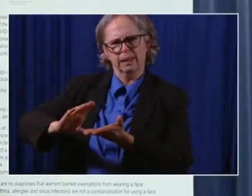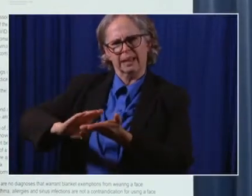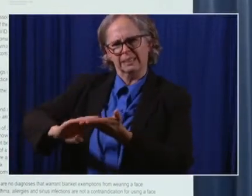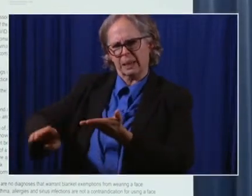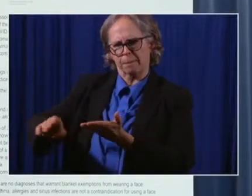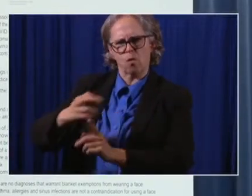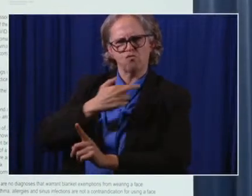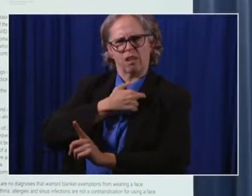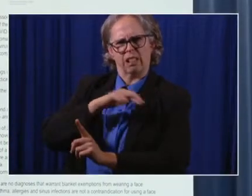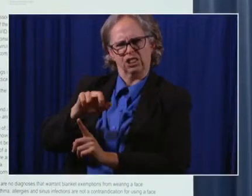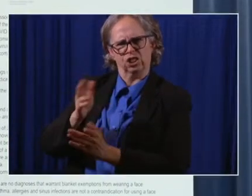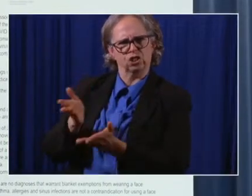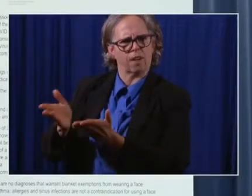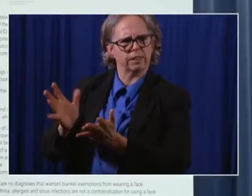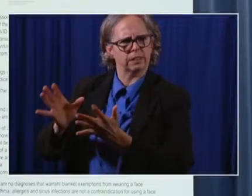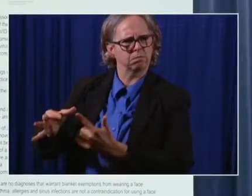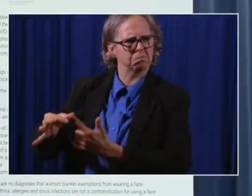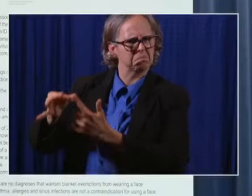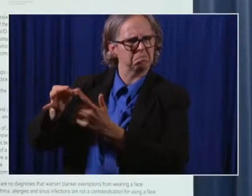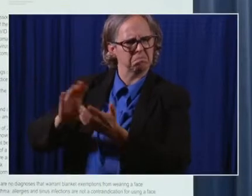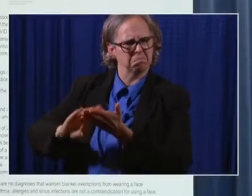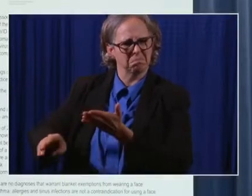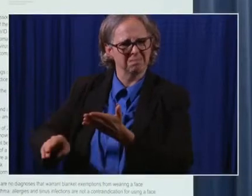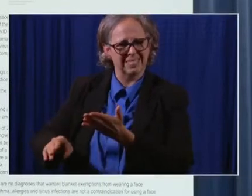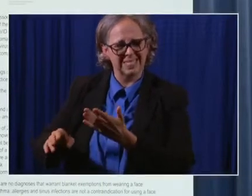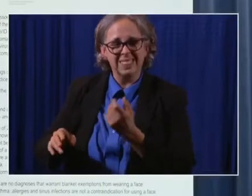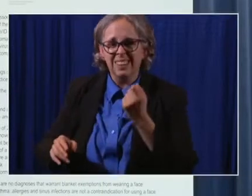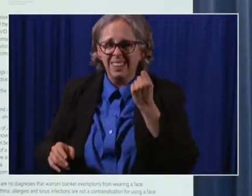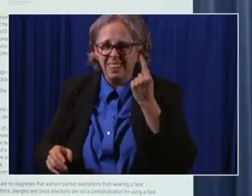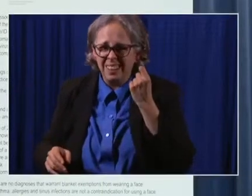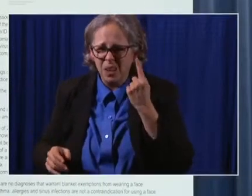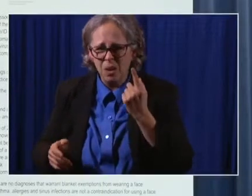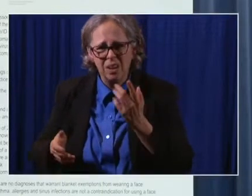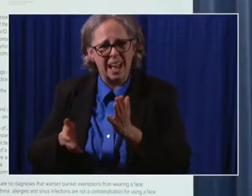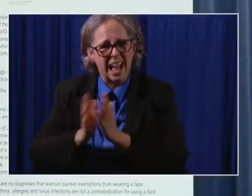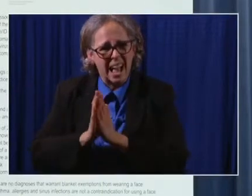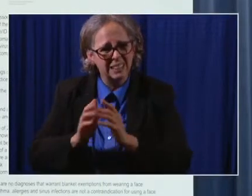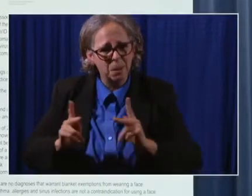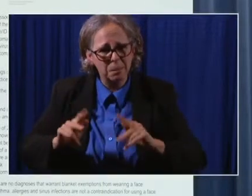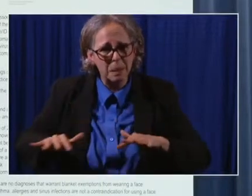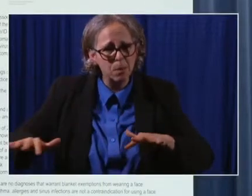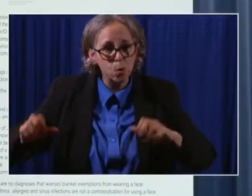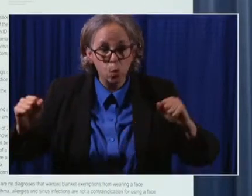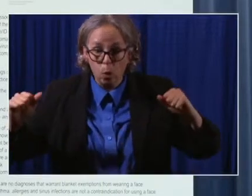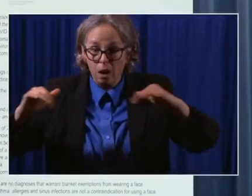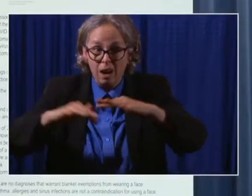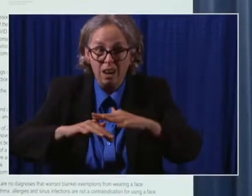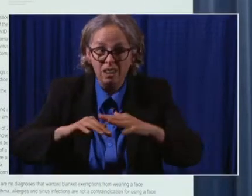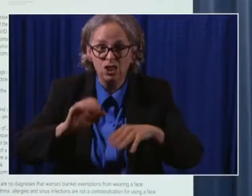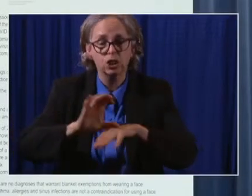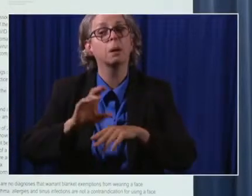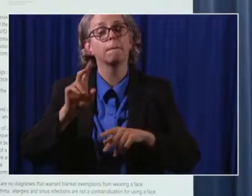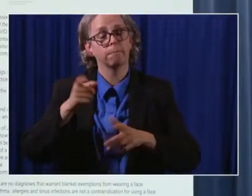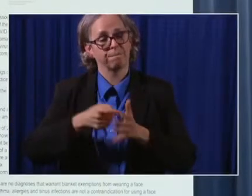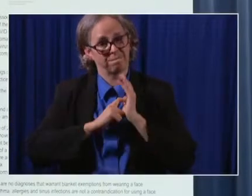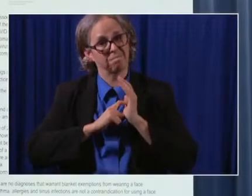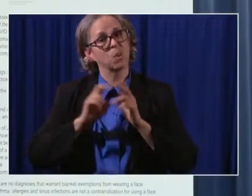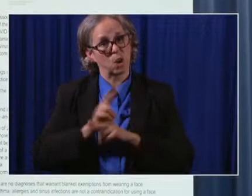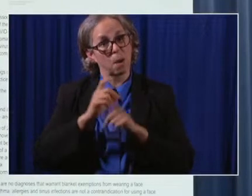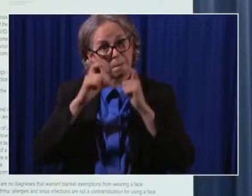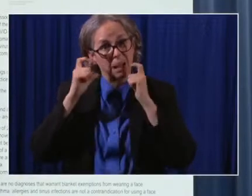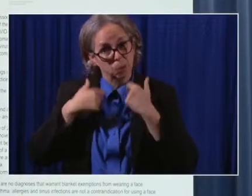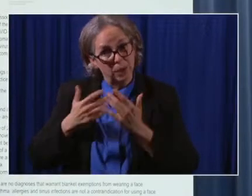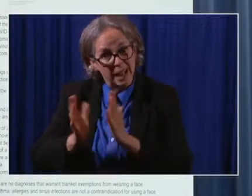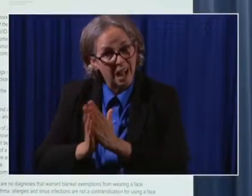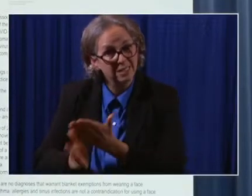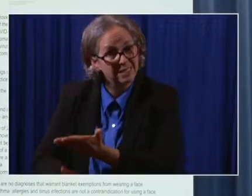to that is that we're now asking people who attend church to wear a mask. But it's vital that